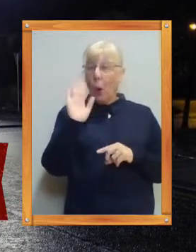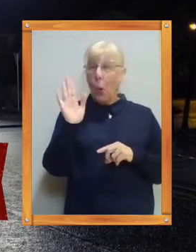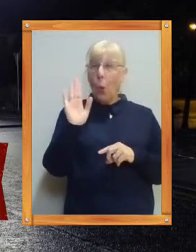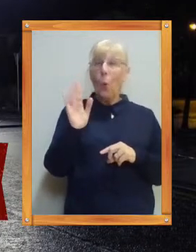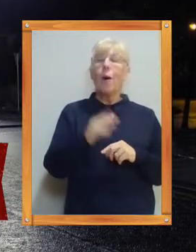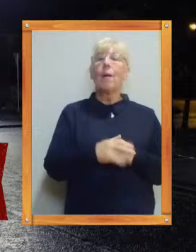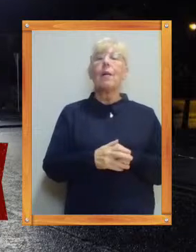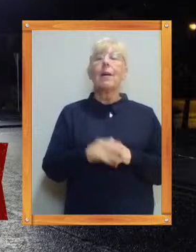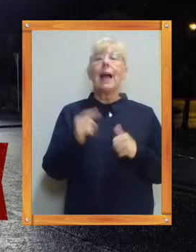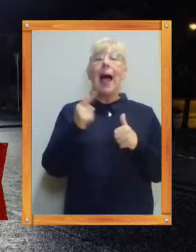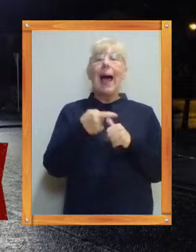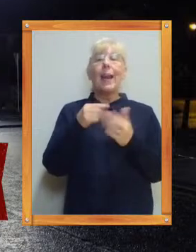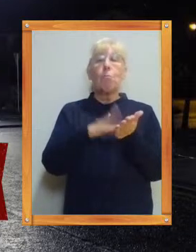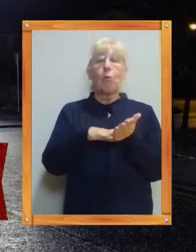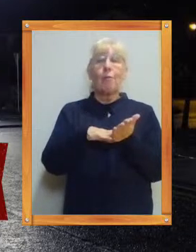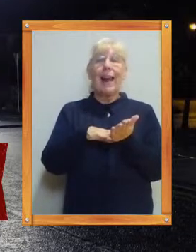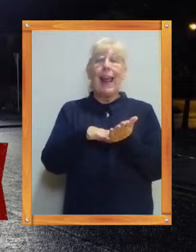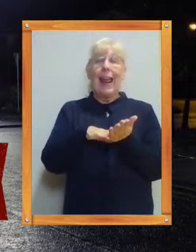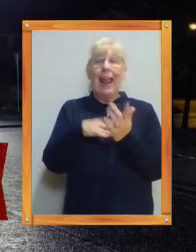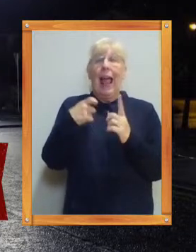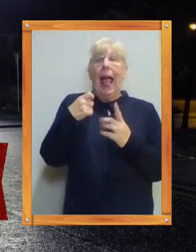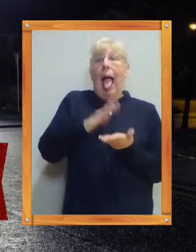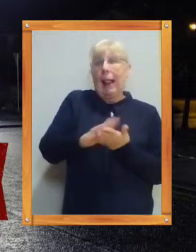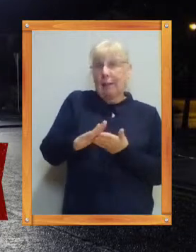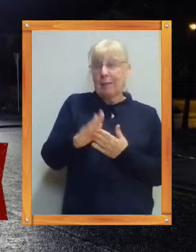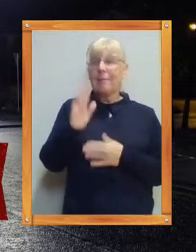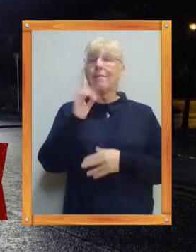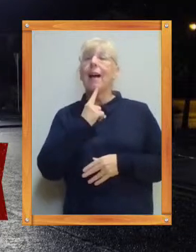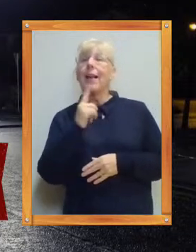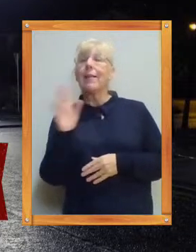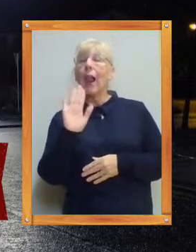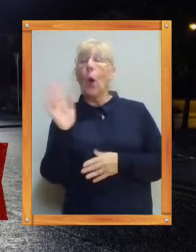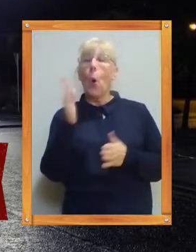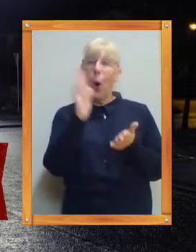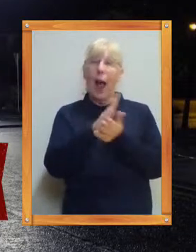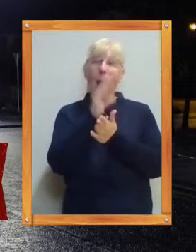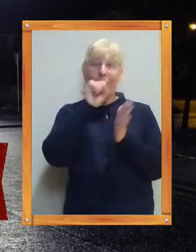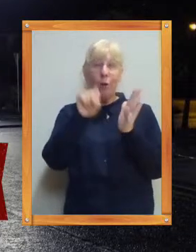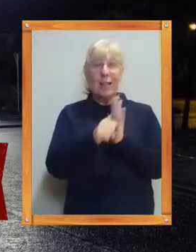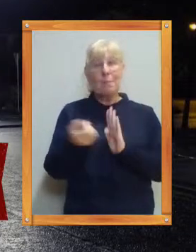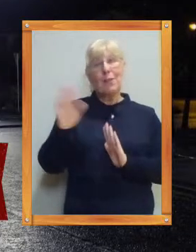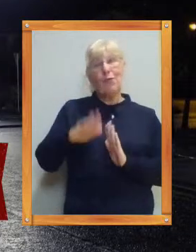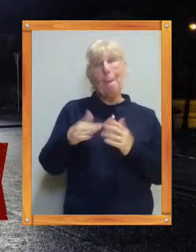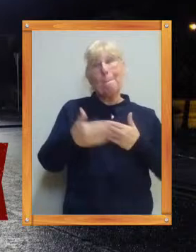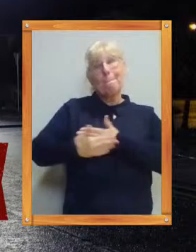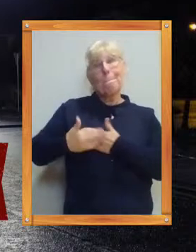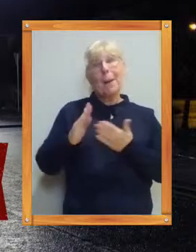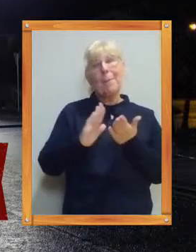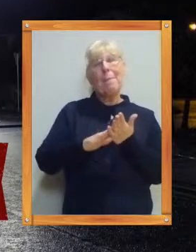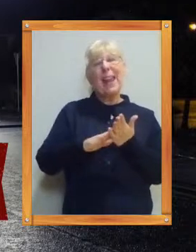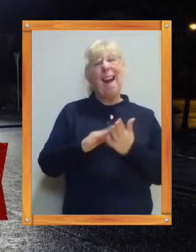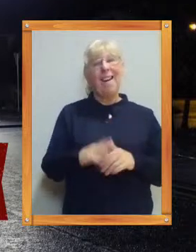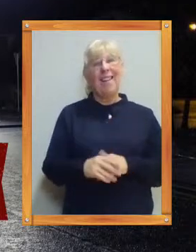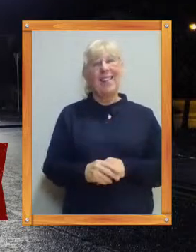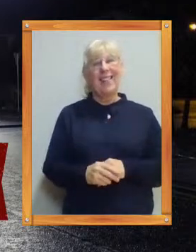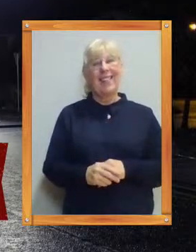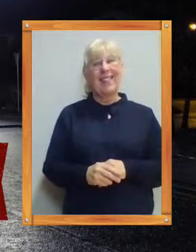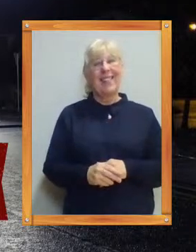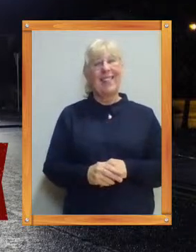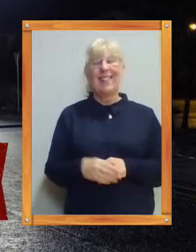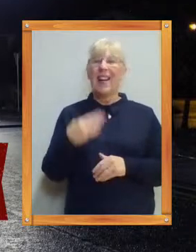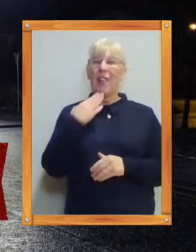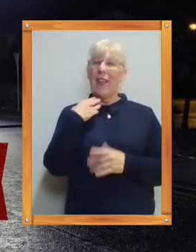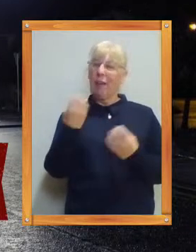Marie Hassan saying Happy Christmas from Baby Mia. Thank you for all the comments coming in on YouTube. Oh, there's